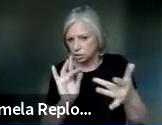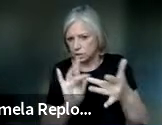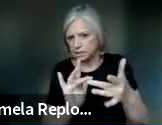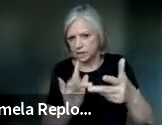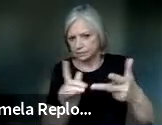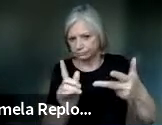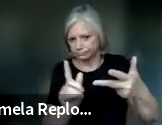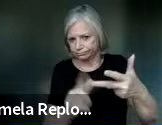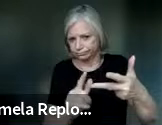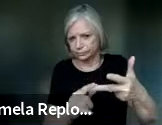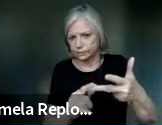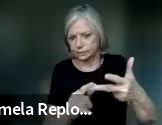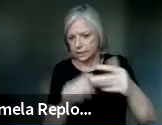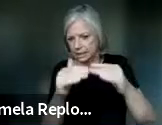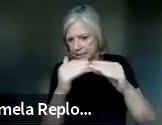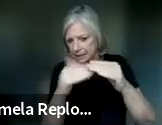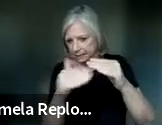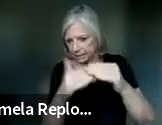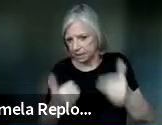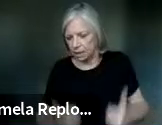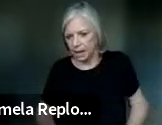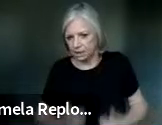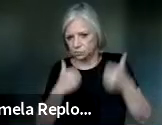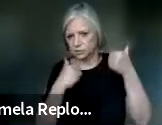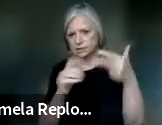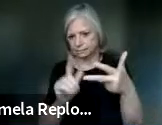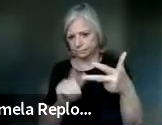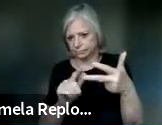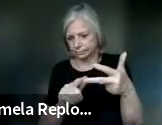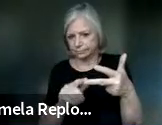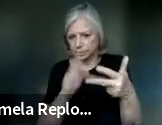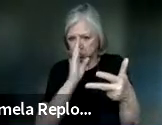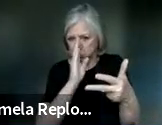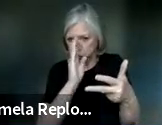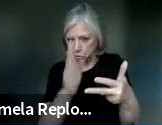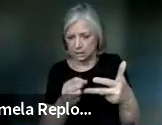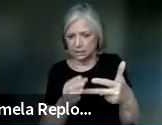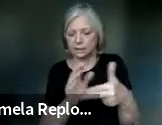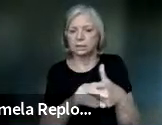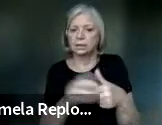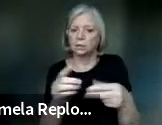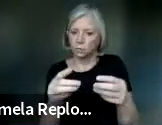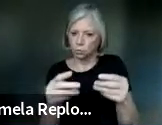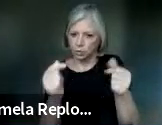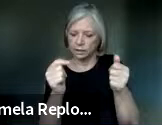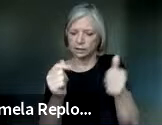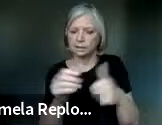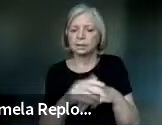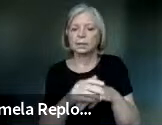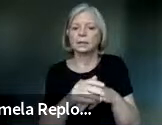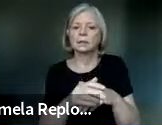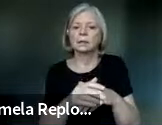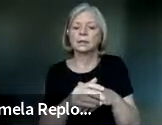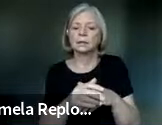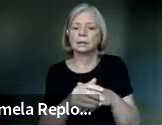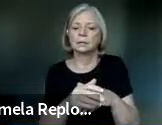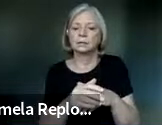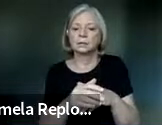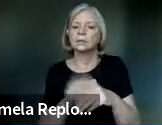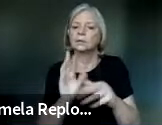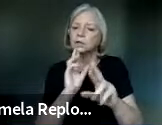cityofberkeley.info email address so they get routed in the right direction and you can get a quick and thorough and complete